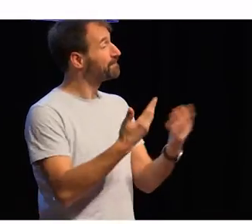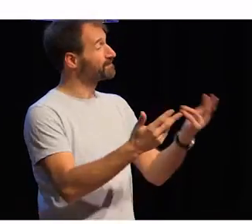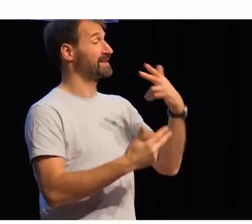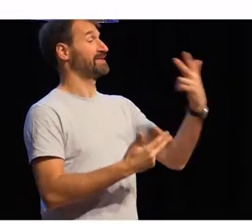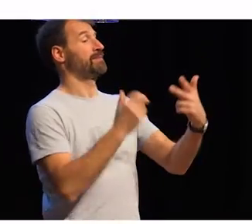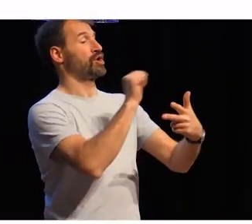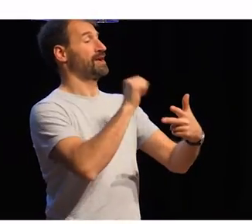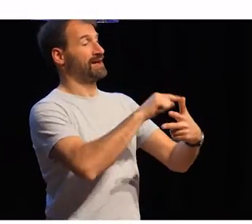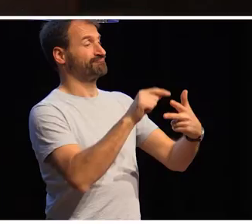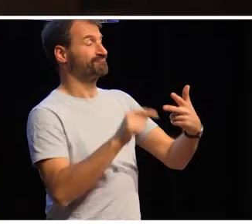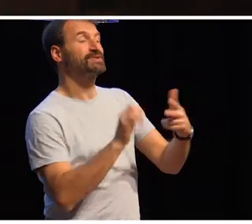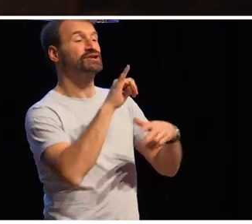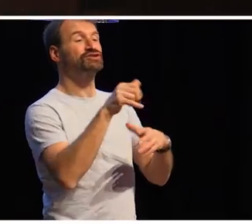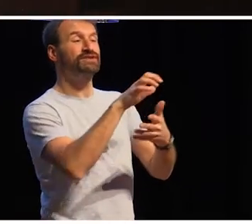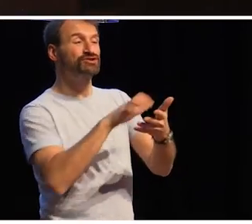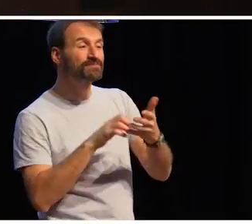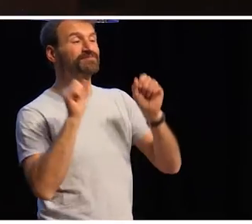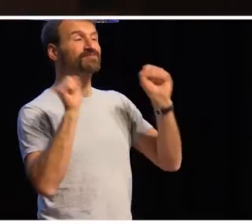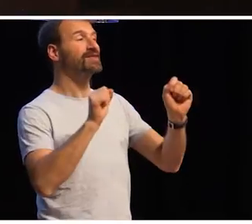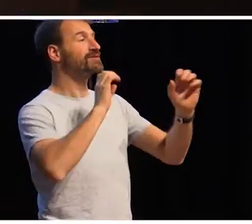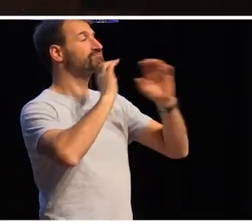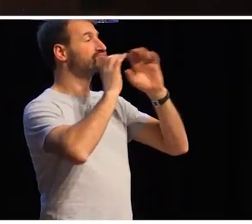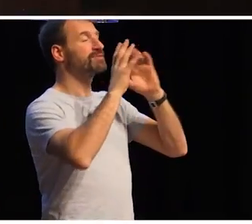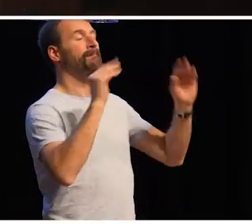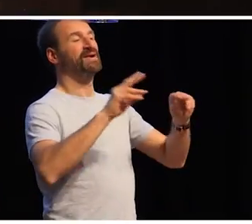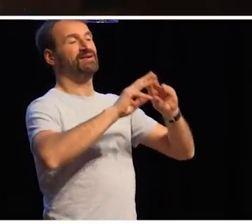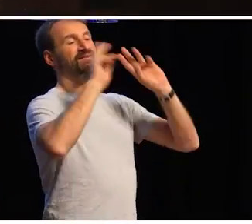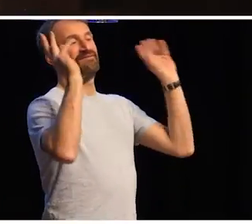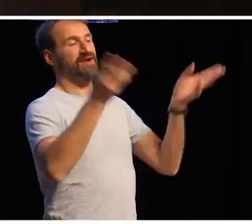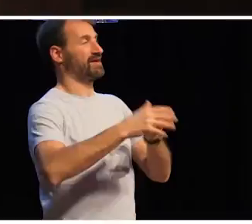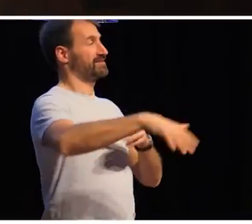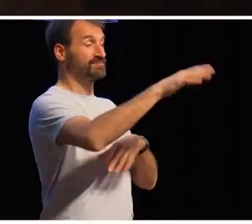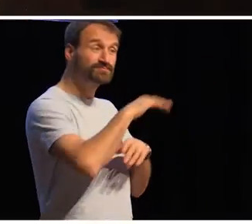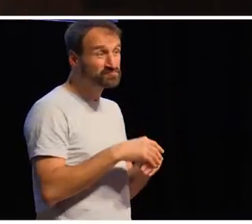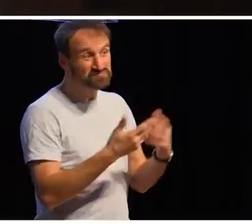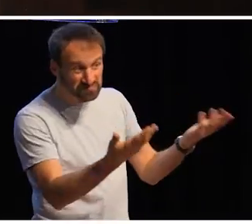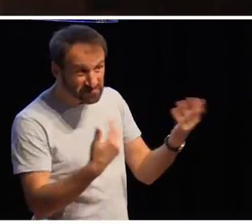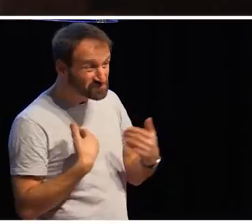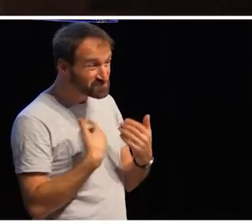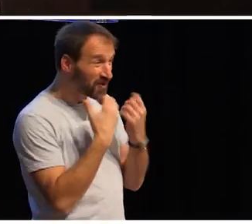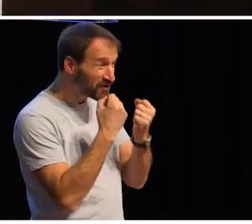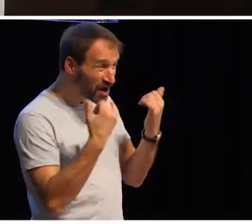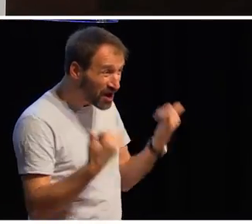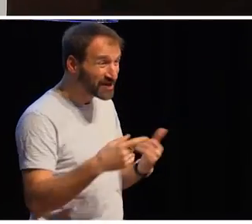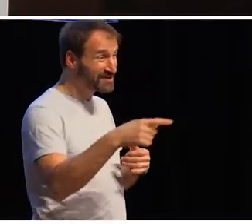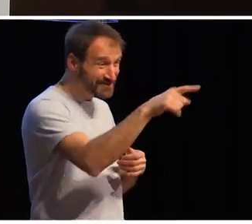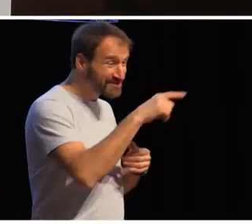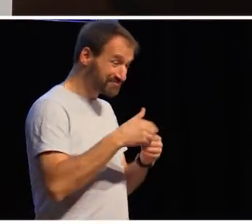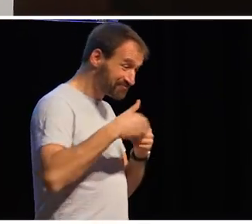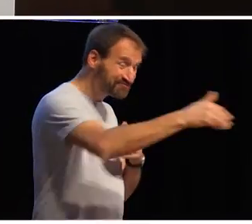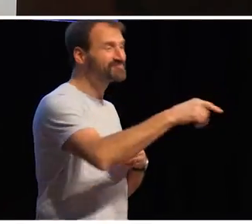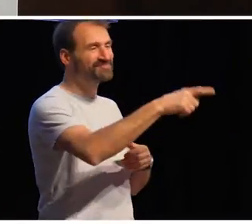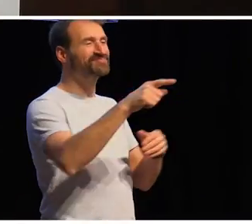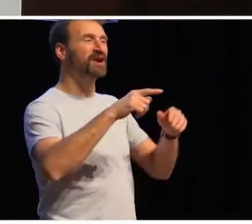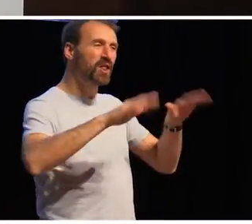hope today, no matter what you do in your work, you'll find in your own ways to have your own adventure with this fun world